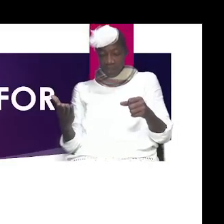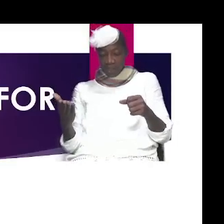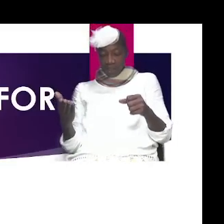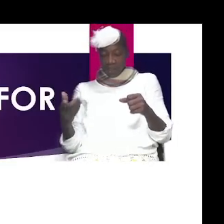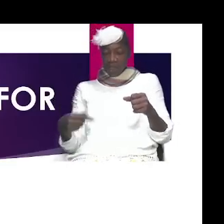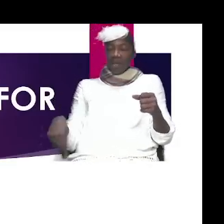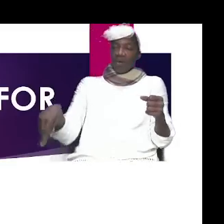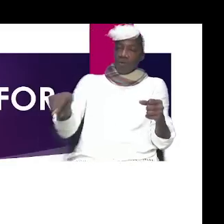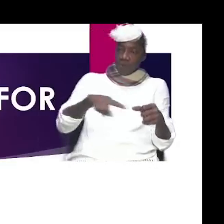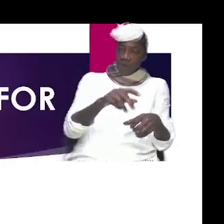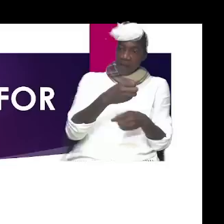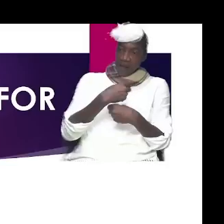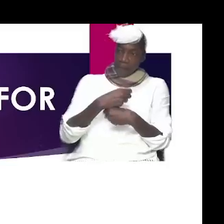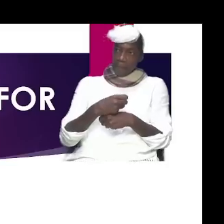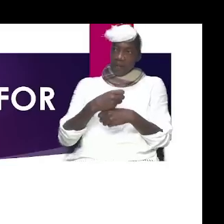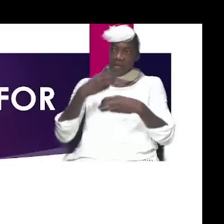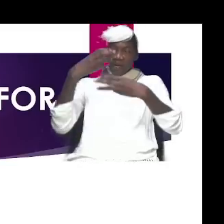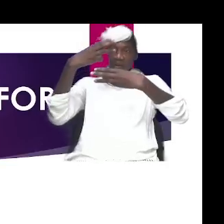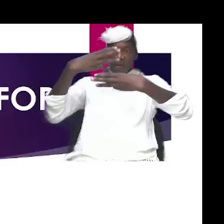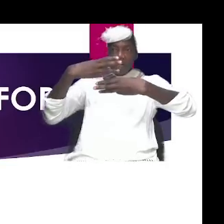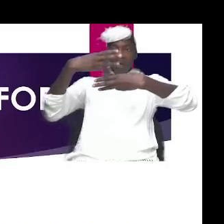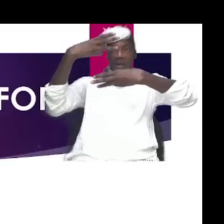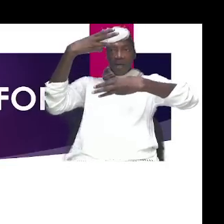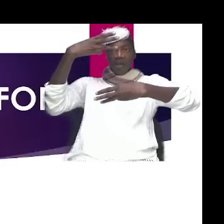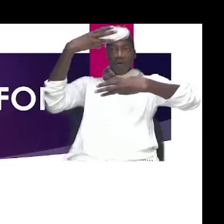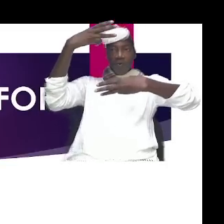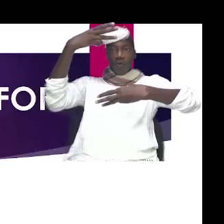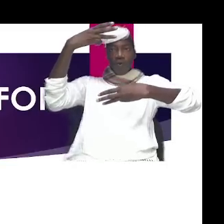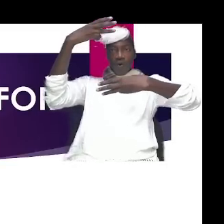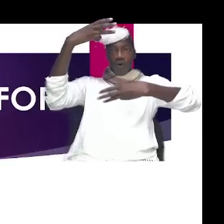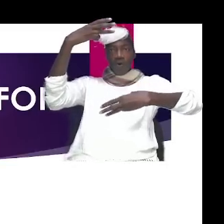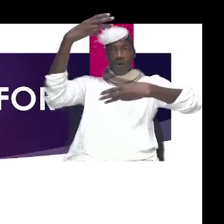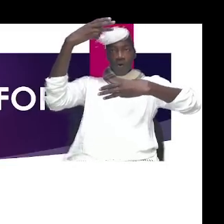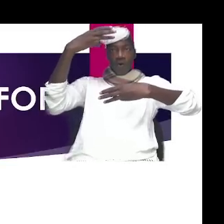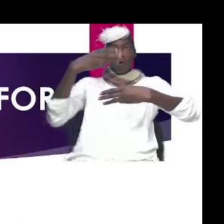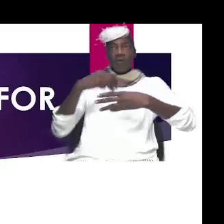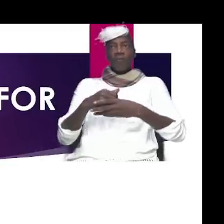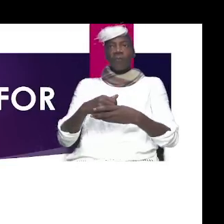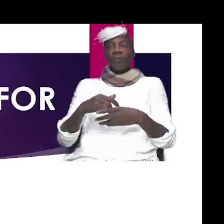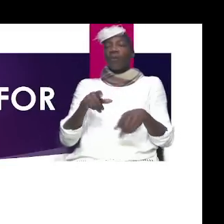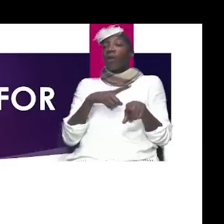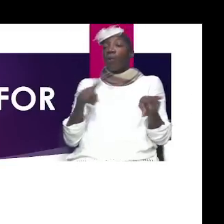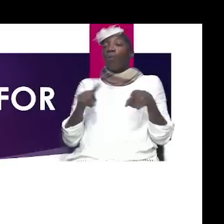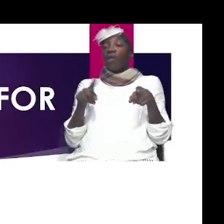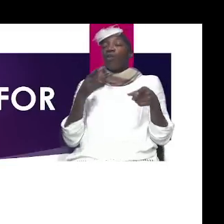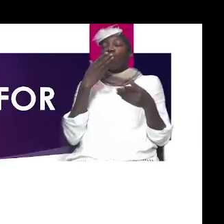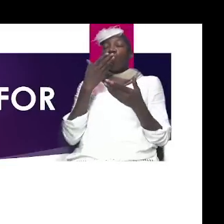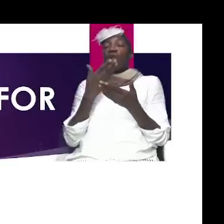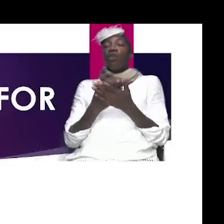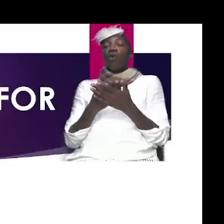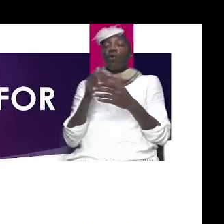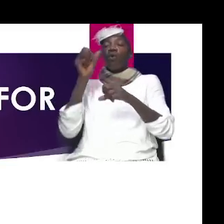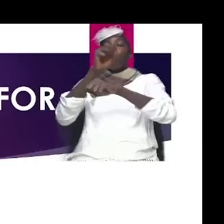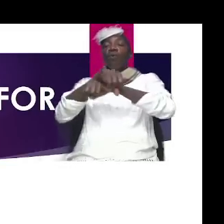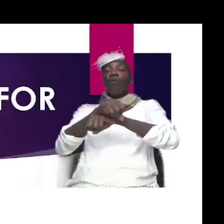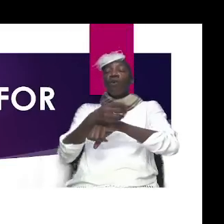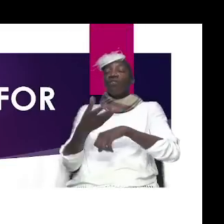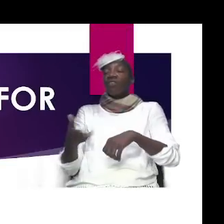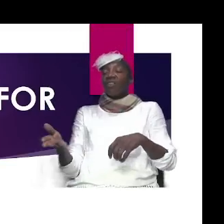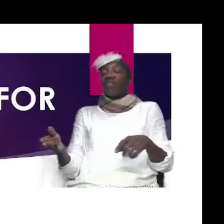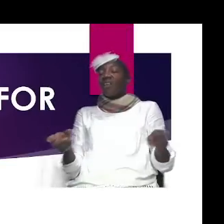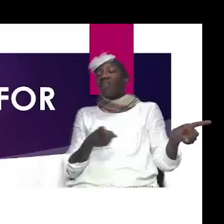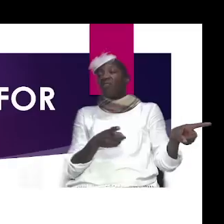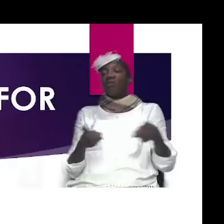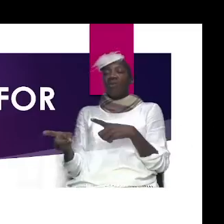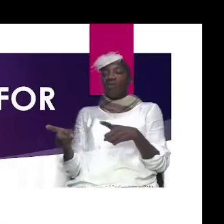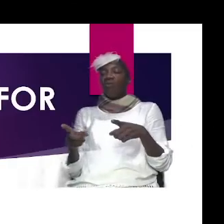be building up that wall and carrying up everything, and we do that with the good works, with the things that we do. And those works,